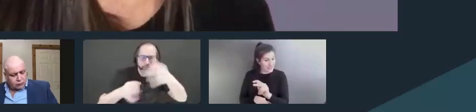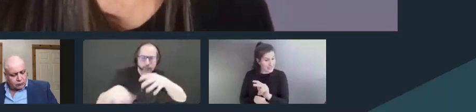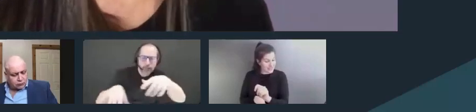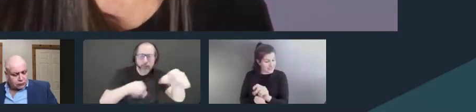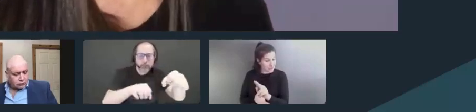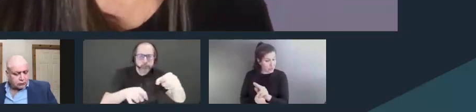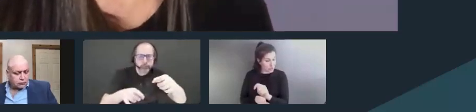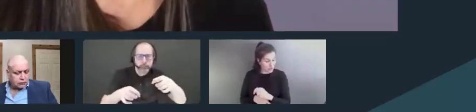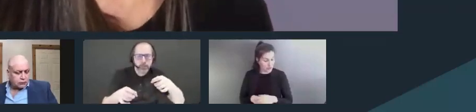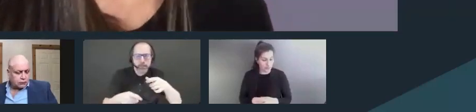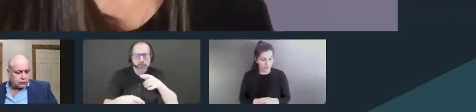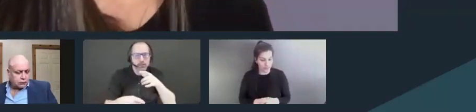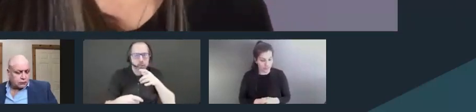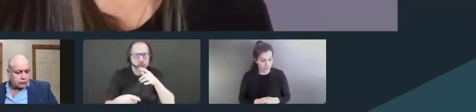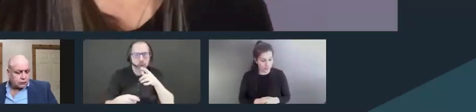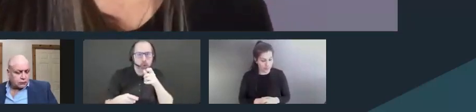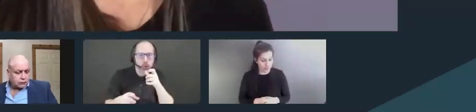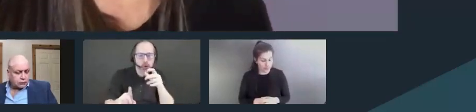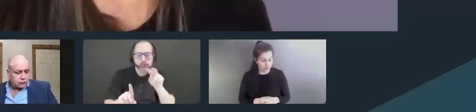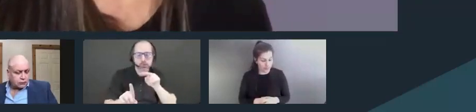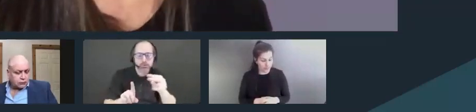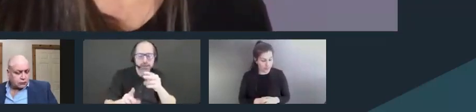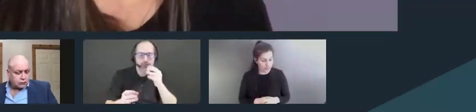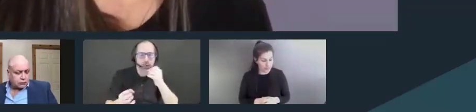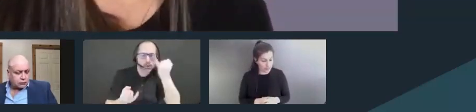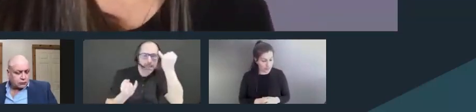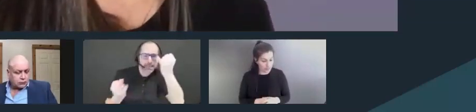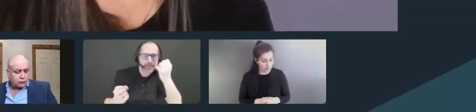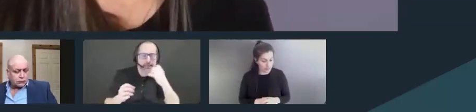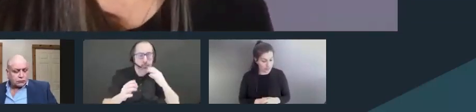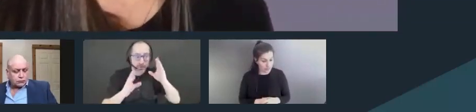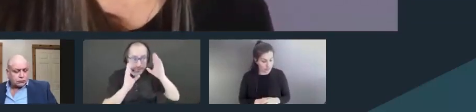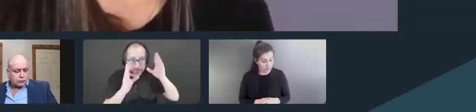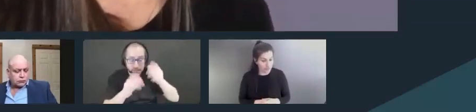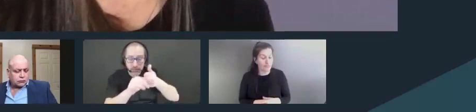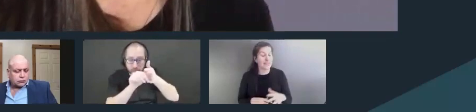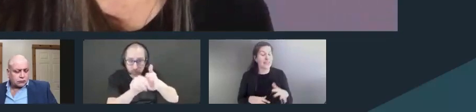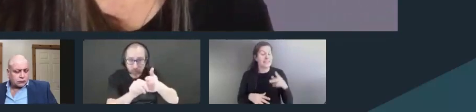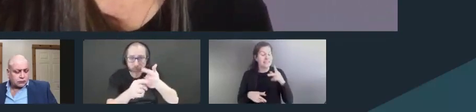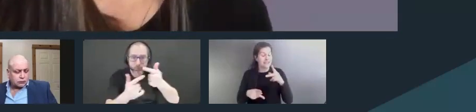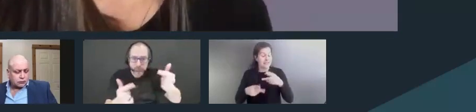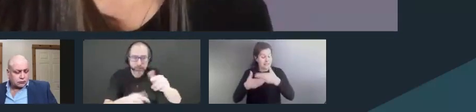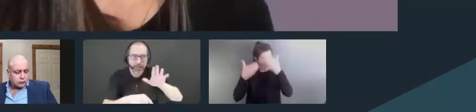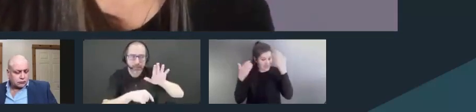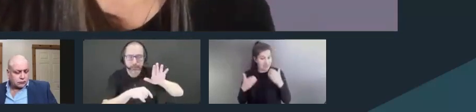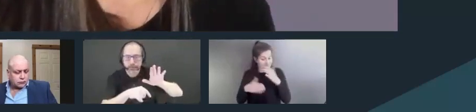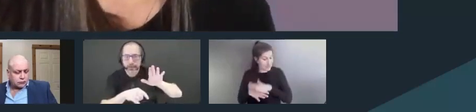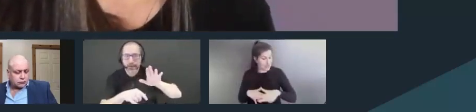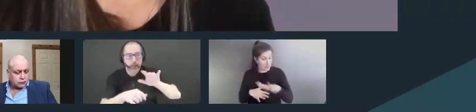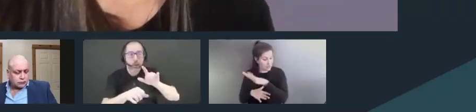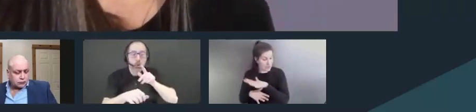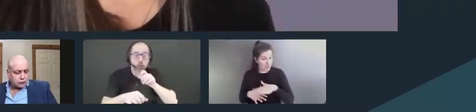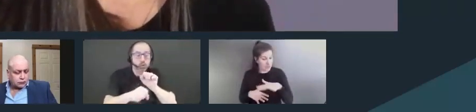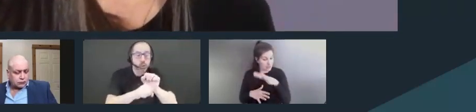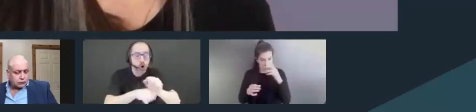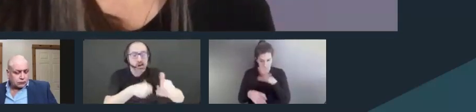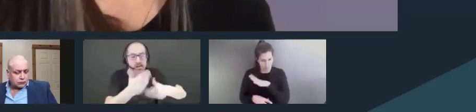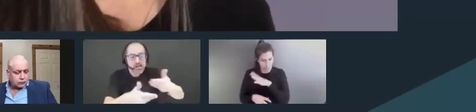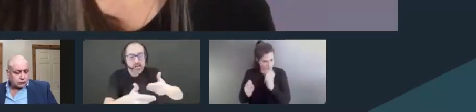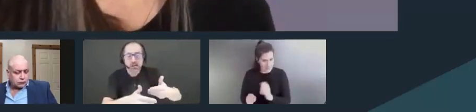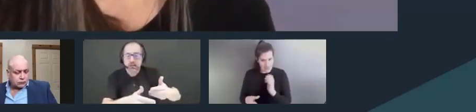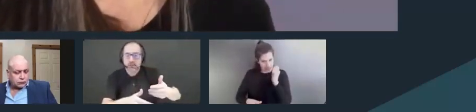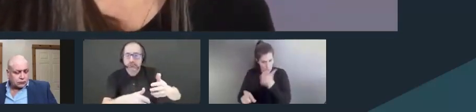including whose perspectives are heard, whose ideas are implemented, which work is rewarded. In these ways,